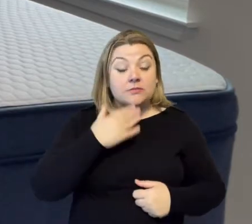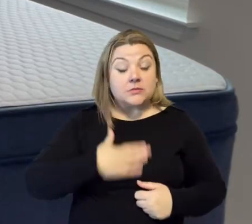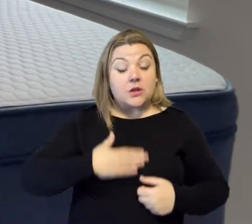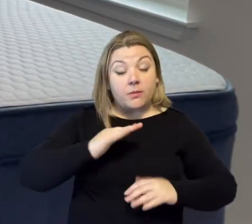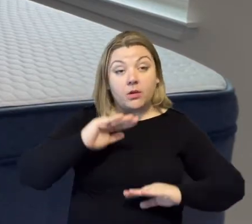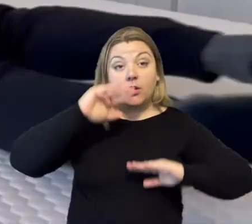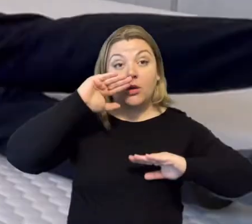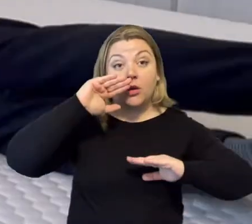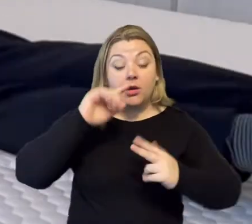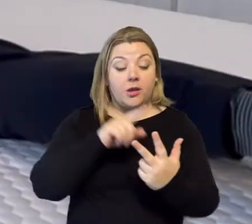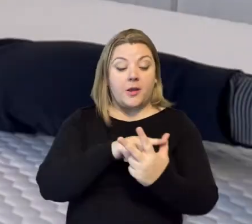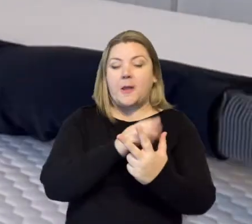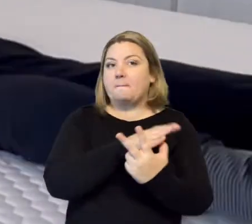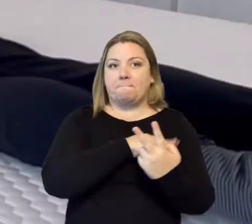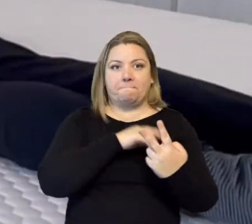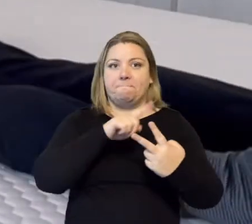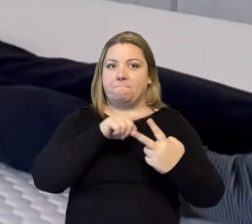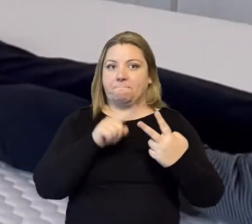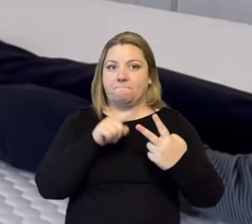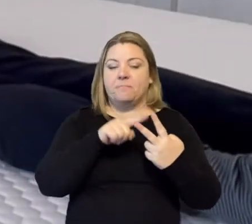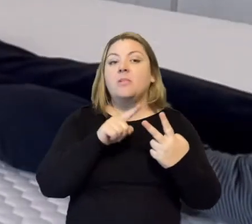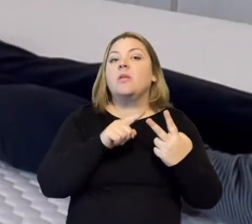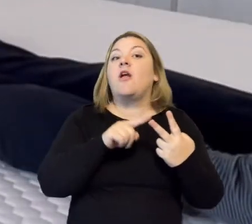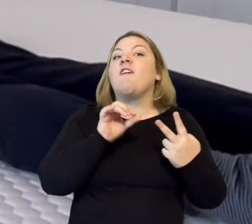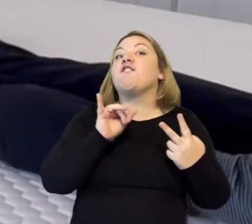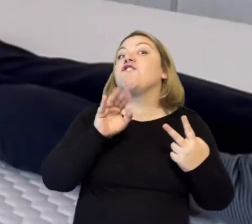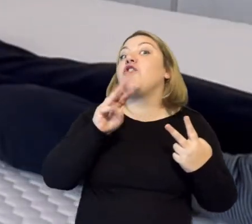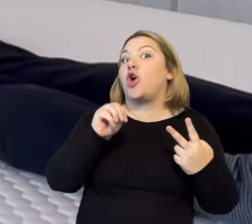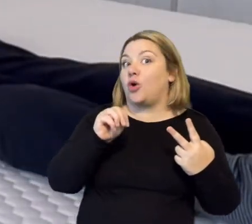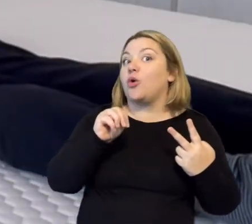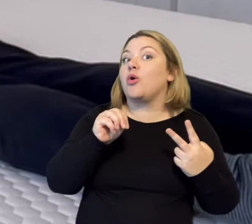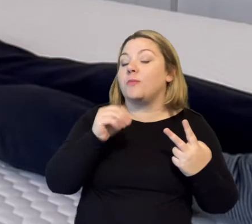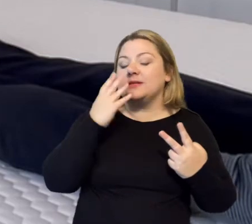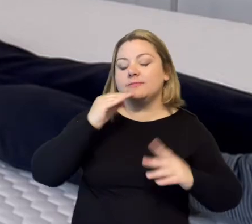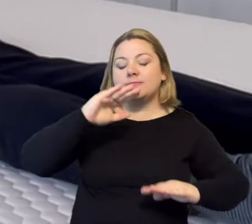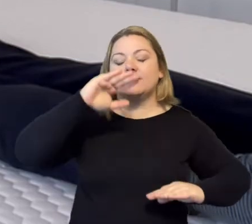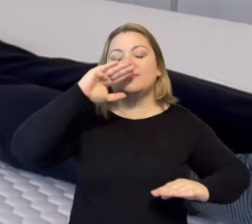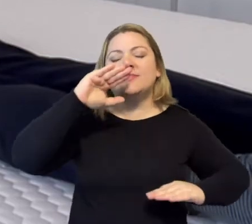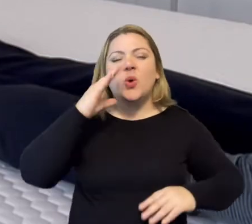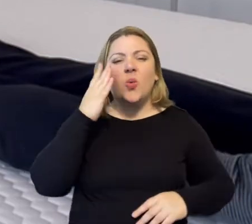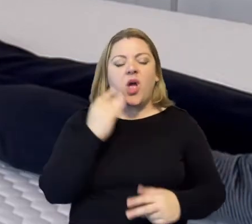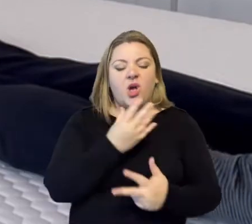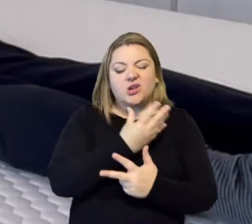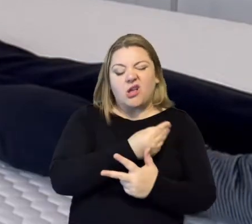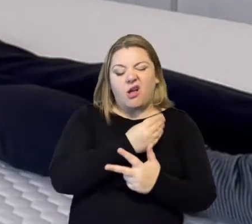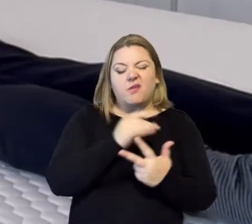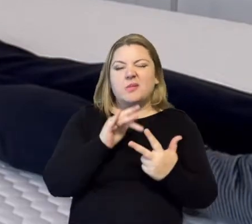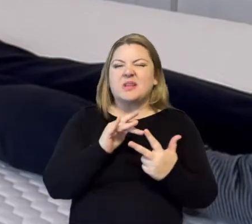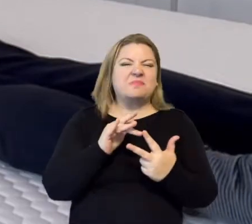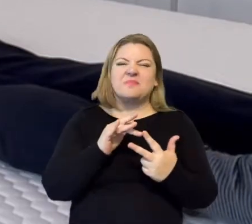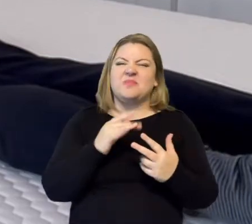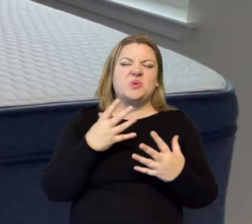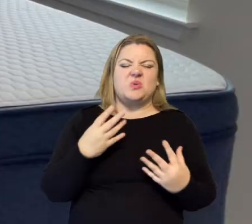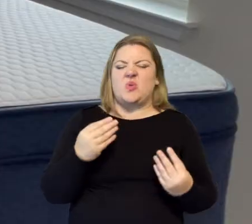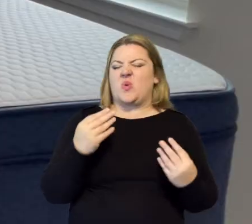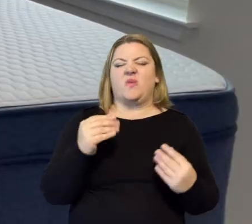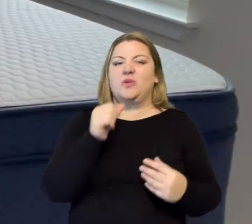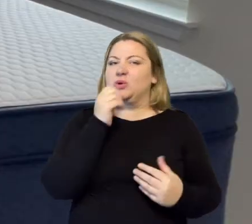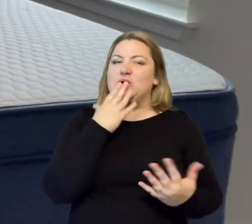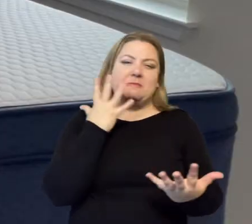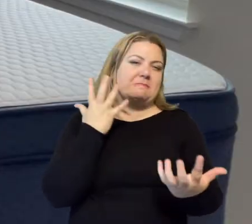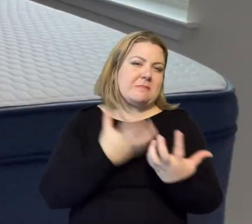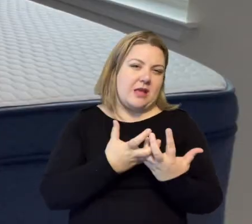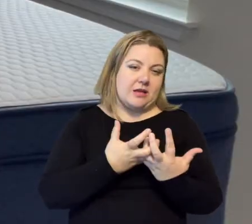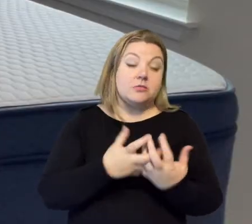definitely suggest you opt for the firm option, because this soft and medium is probably likely gonna be too soft for you. And for